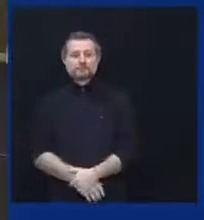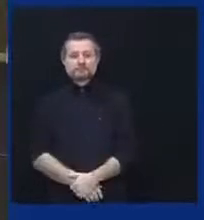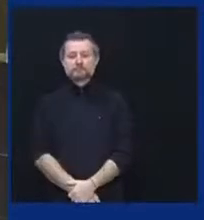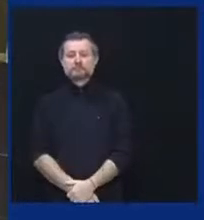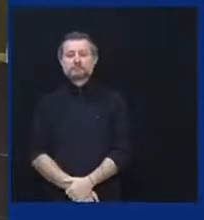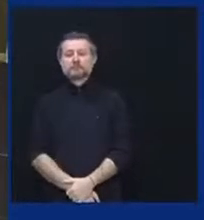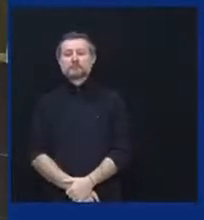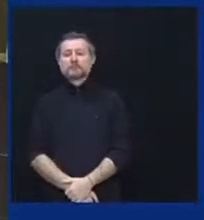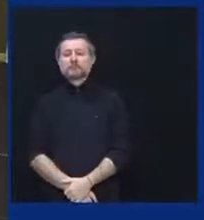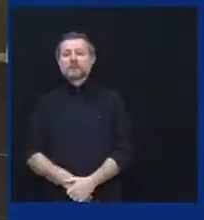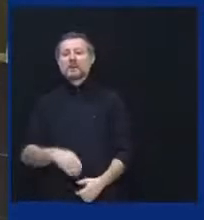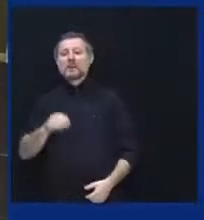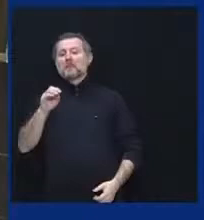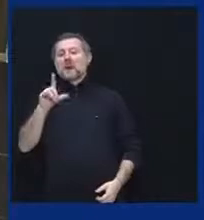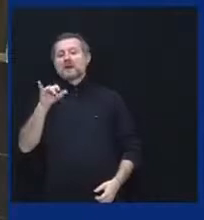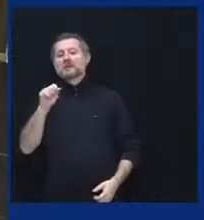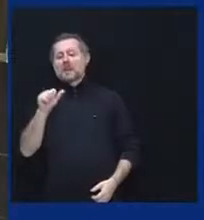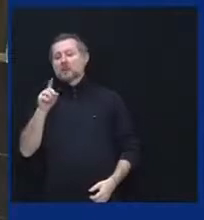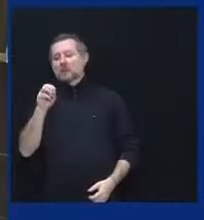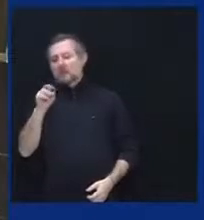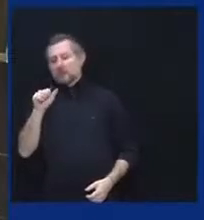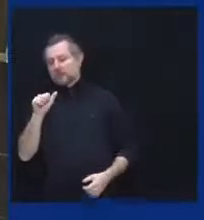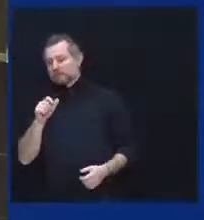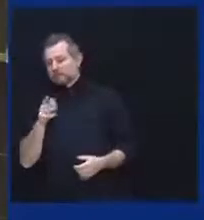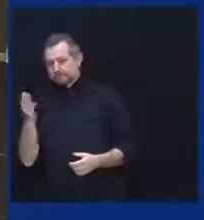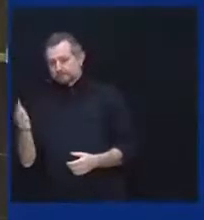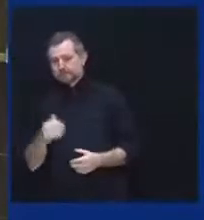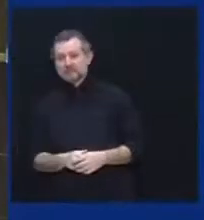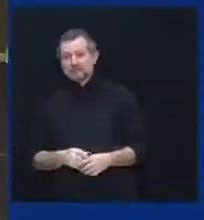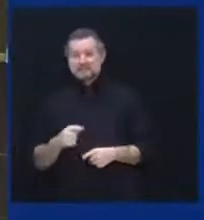Point that I want to make, if you all recall, since the beginning of this